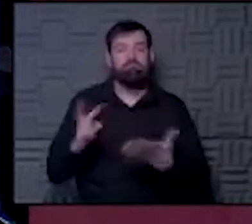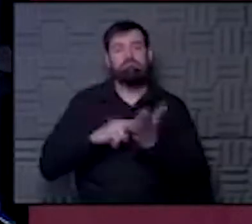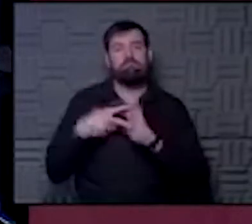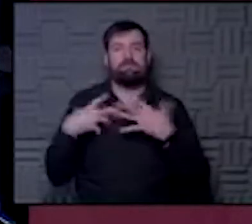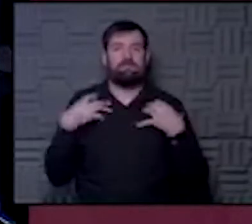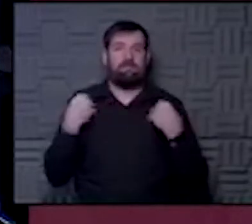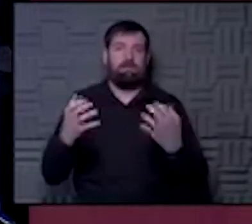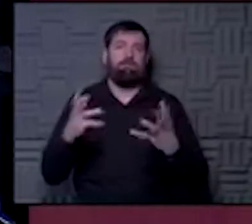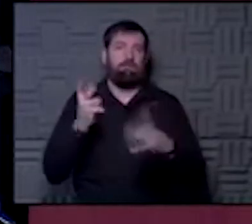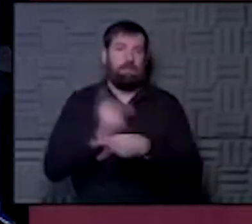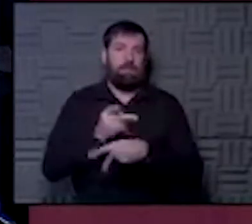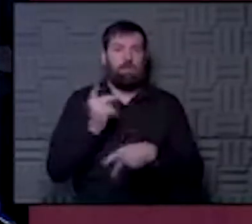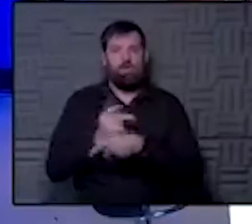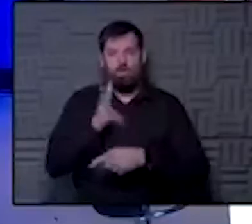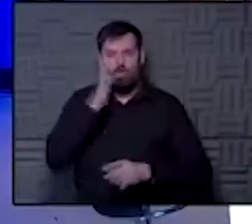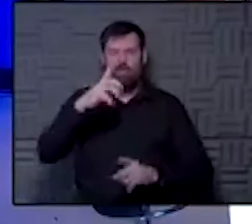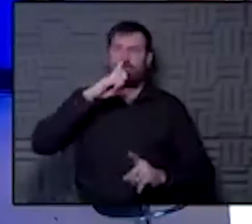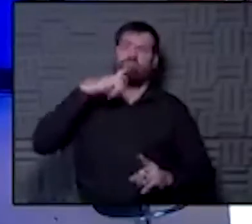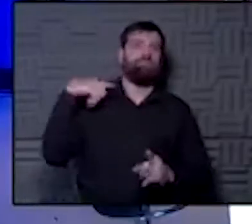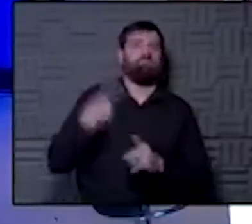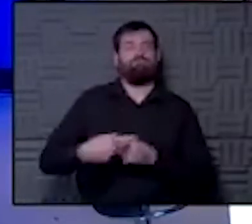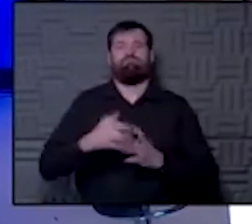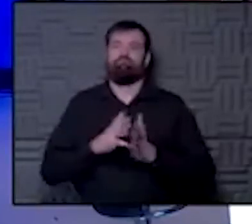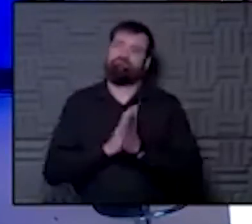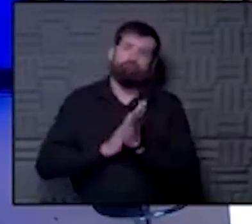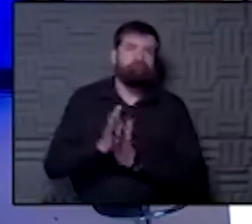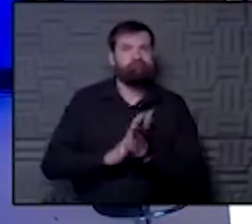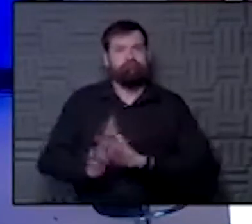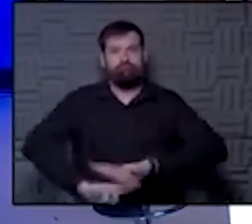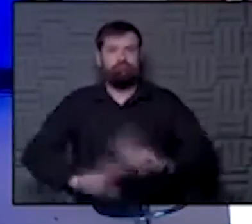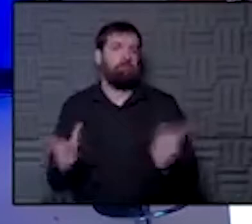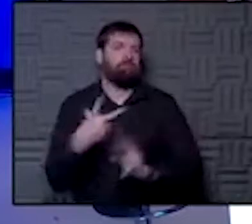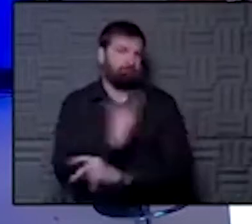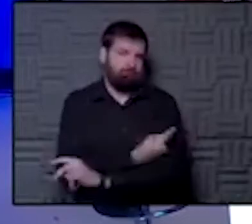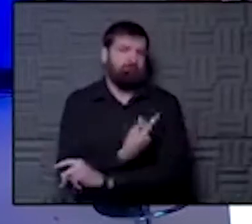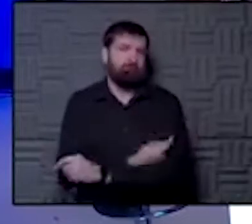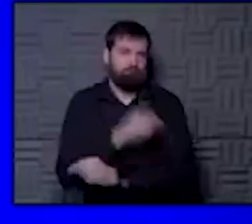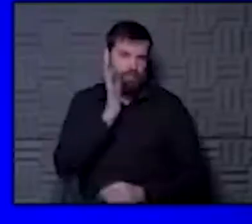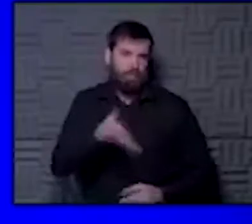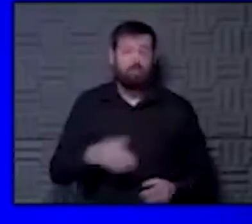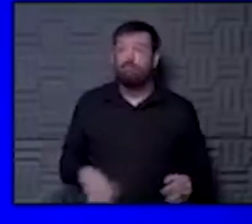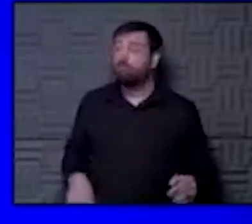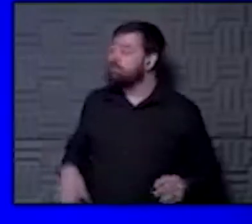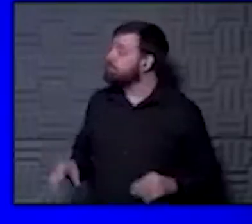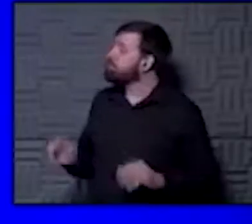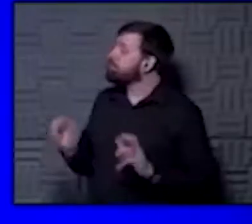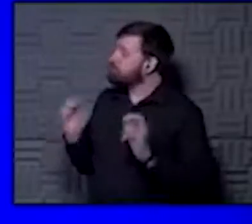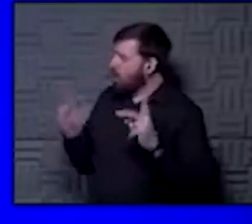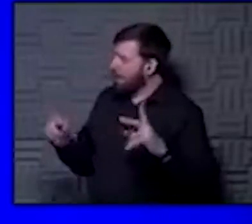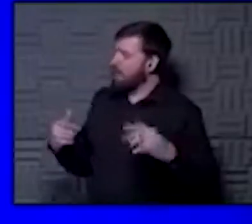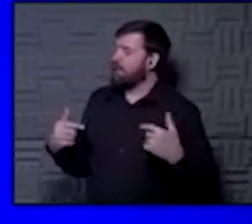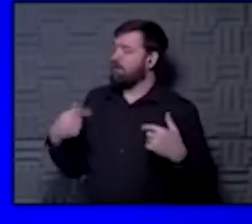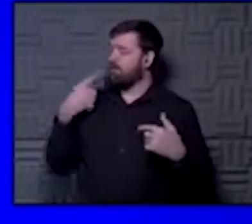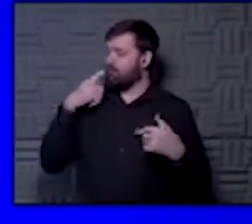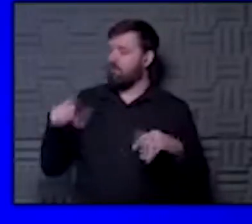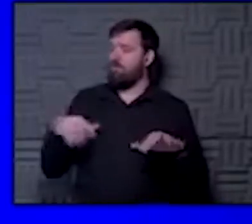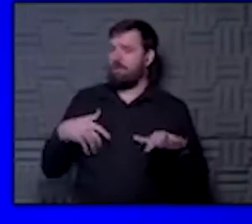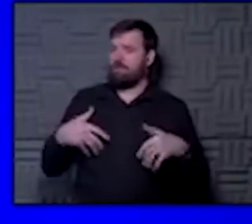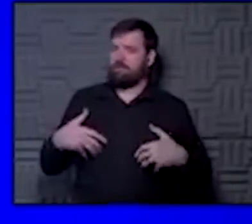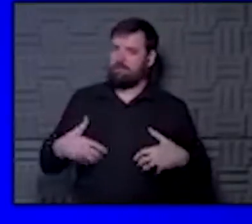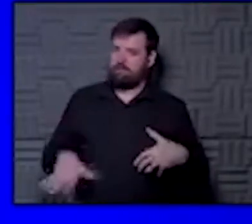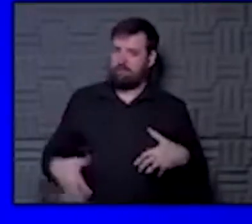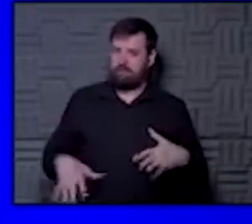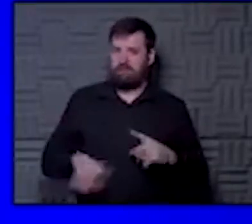to be overwhelmingly positive about getting the vaccine. Yeah, I think that's okay to be reluctant, but I want to put that into